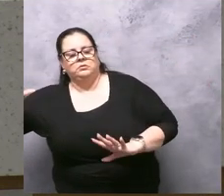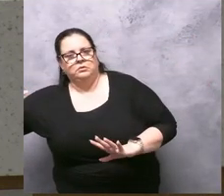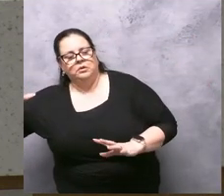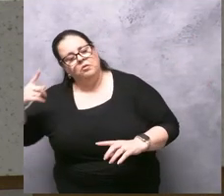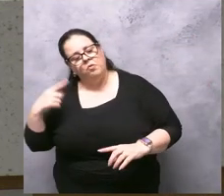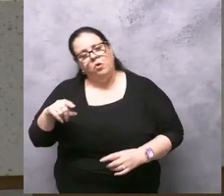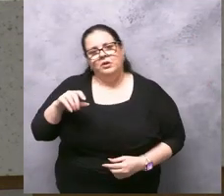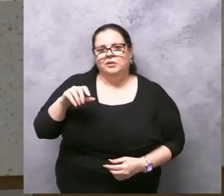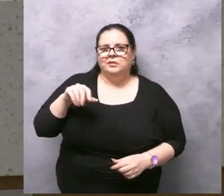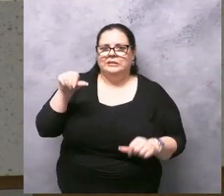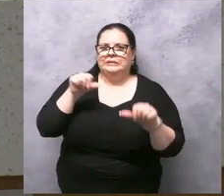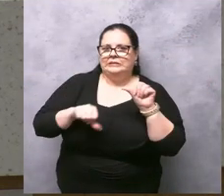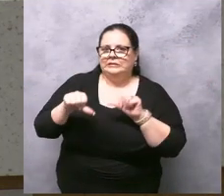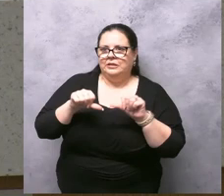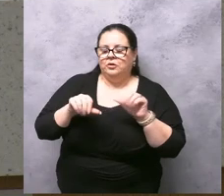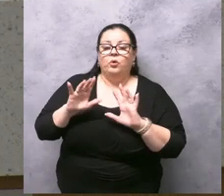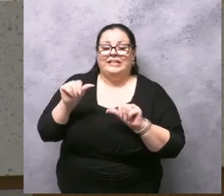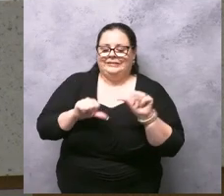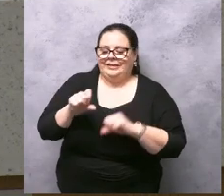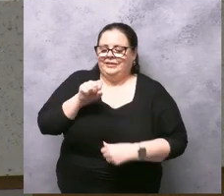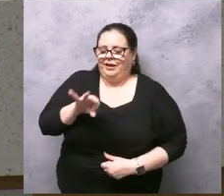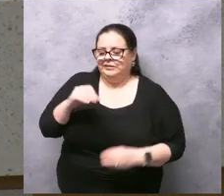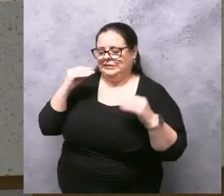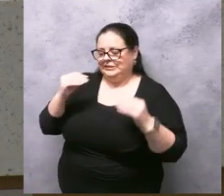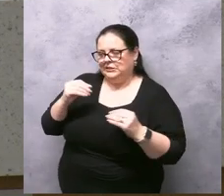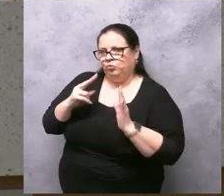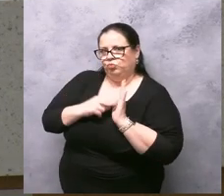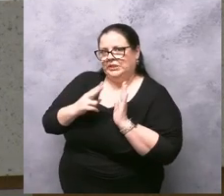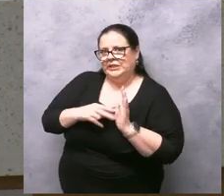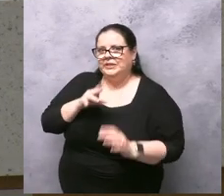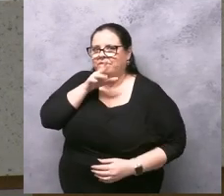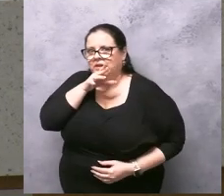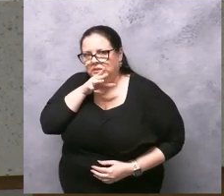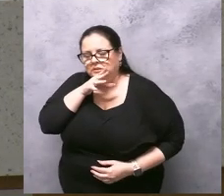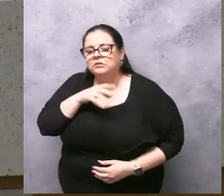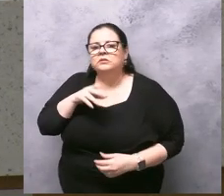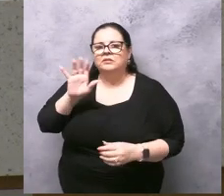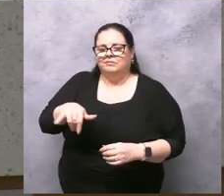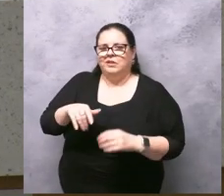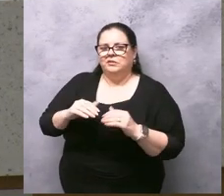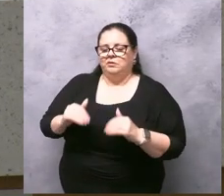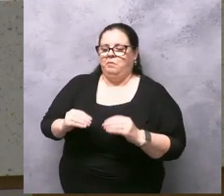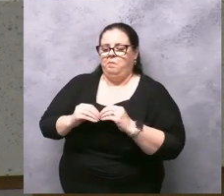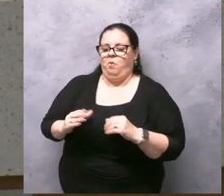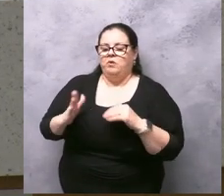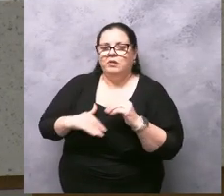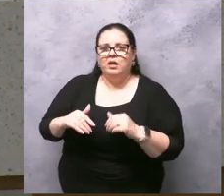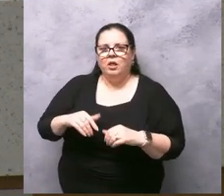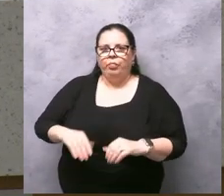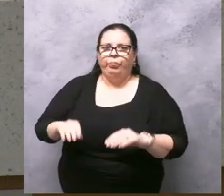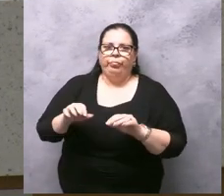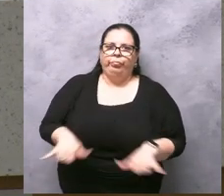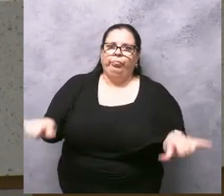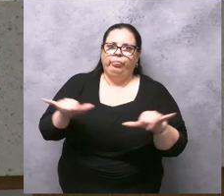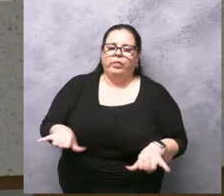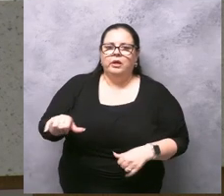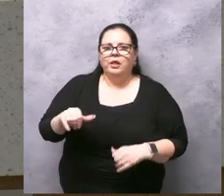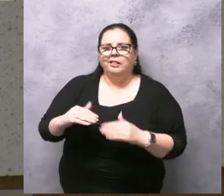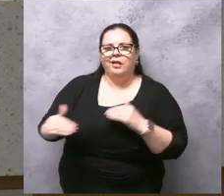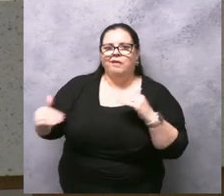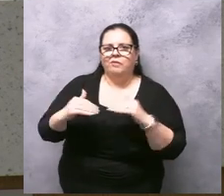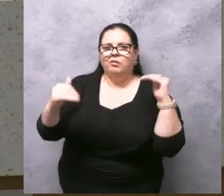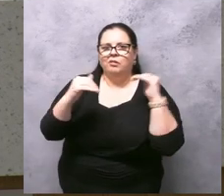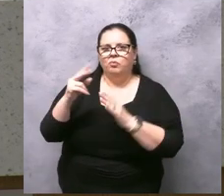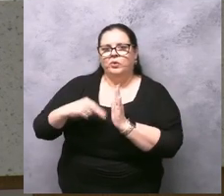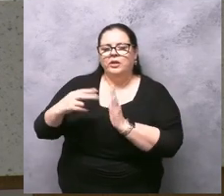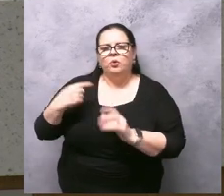science of teaching reading and phonics, which is important, but that focus on skills more than leveled reading could be something that we need to keep our finger on as a school board